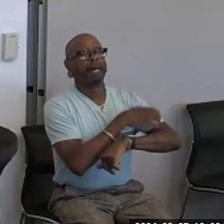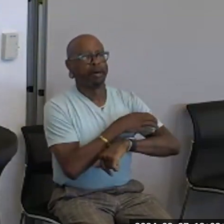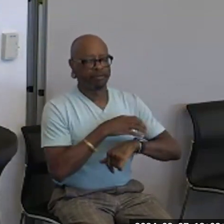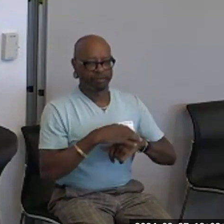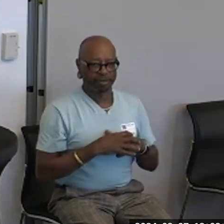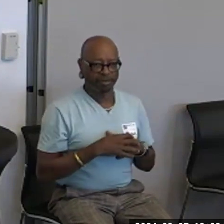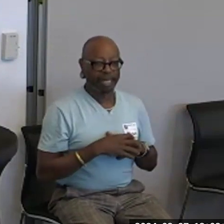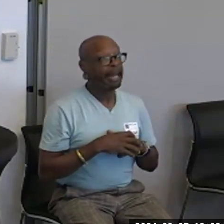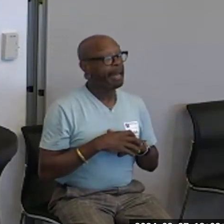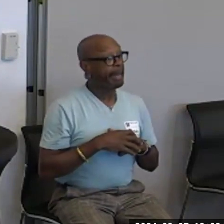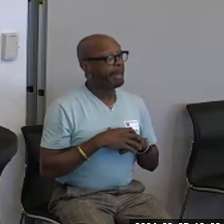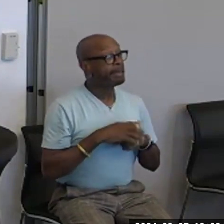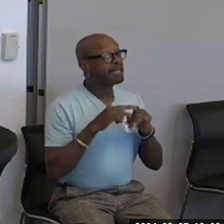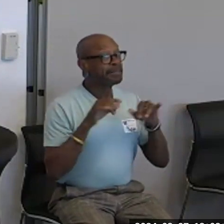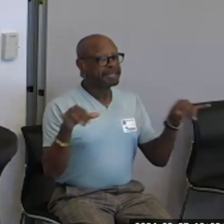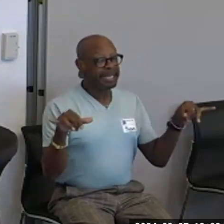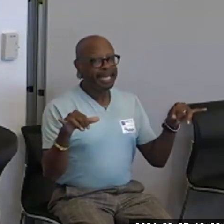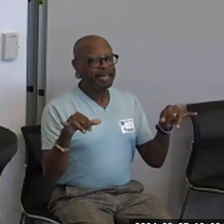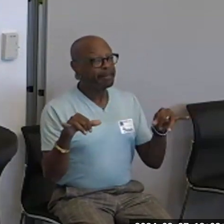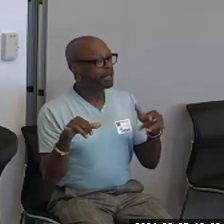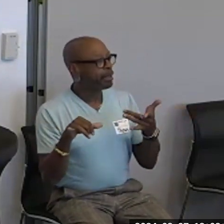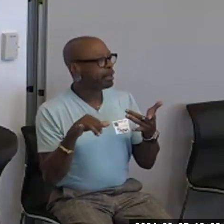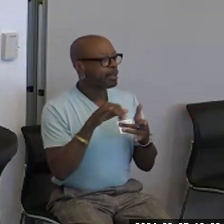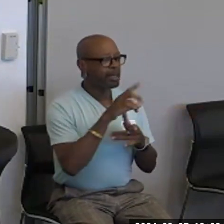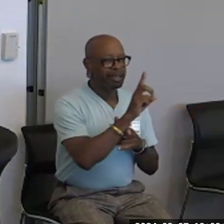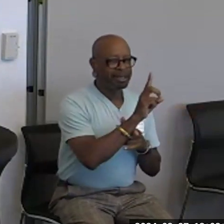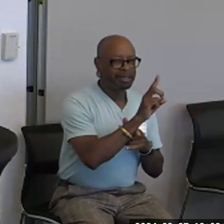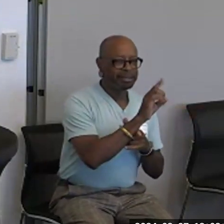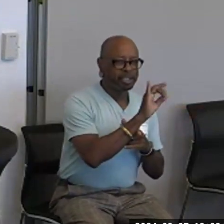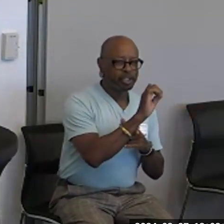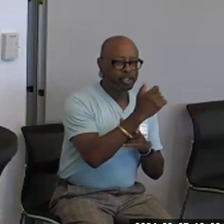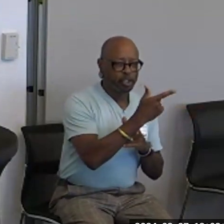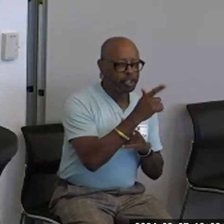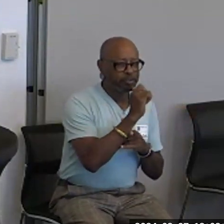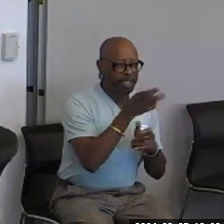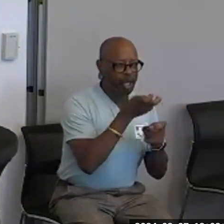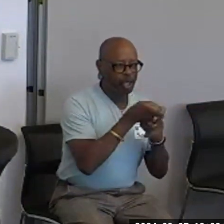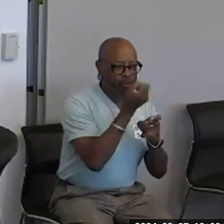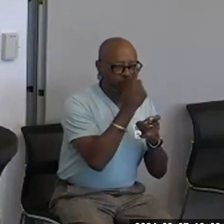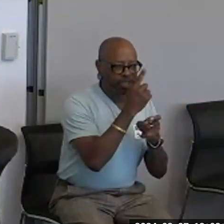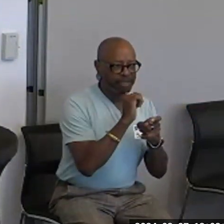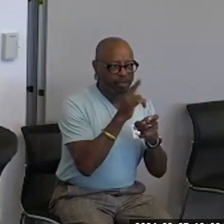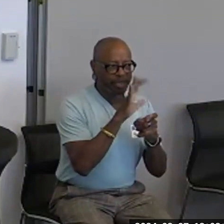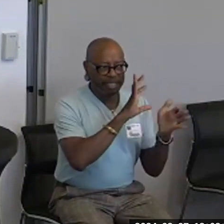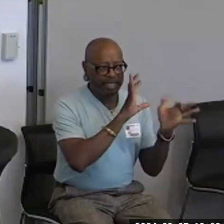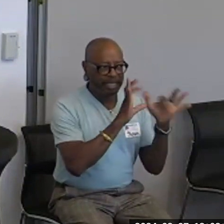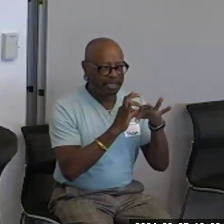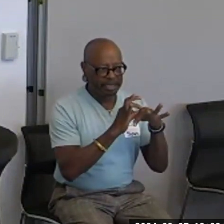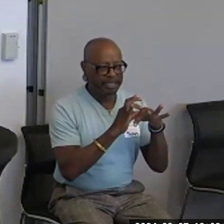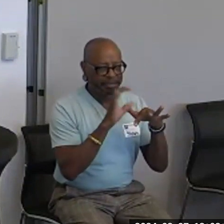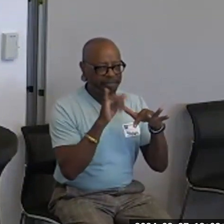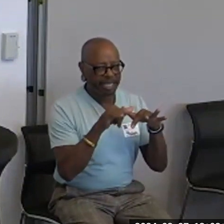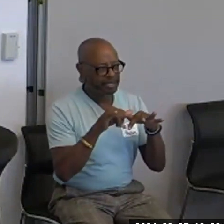maps are much harder to consume if you don't have the context that they fit into.